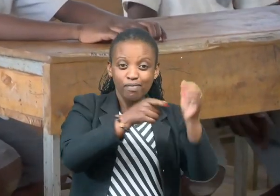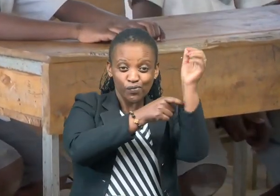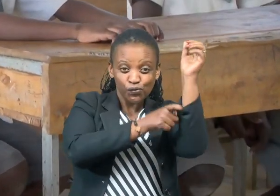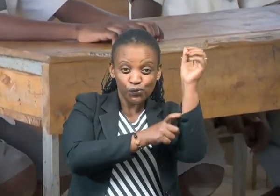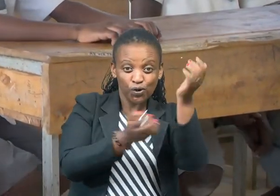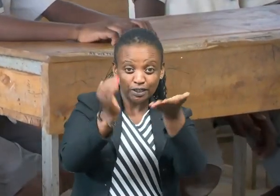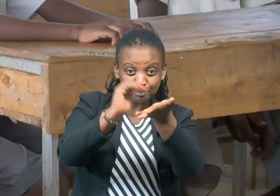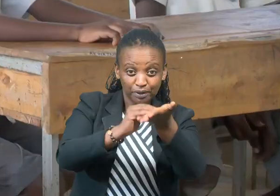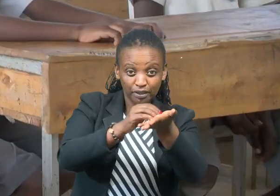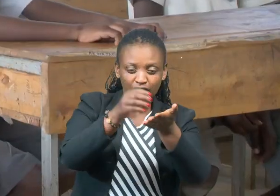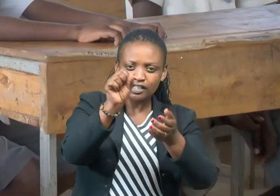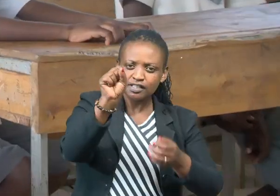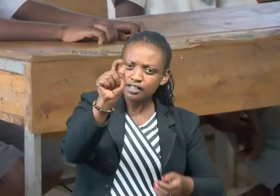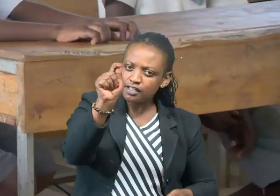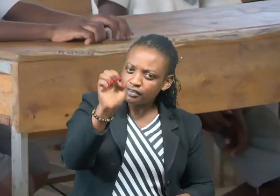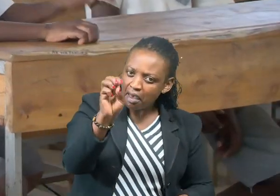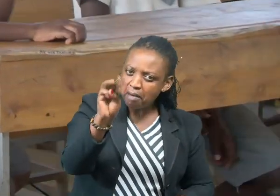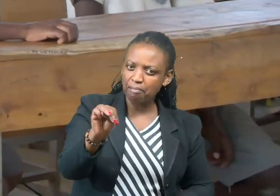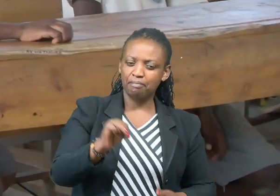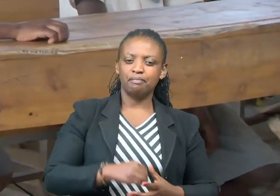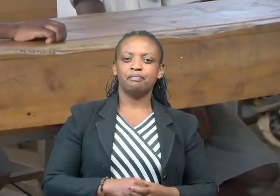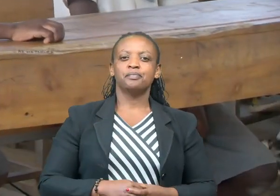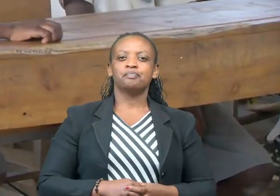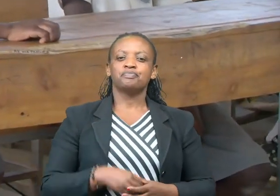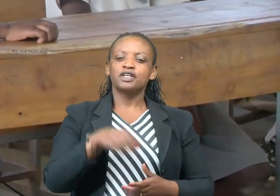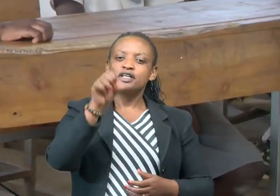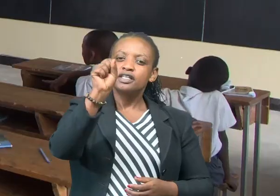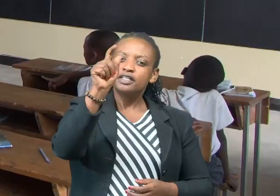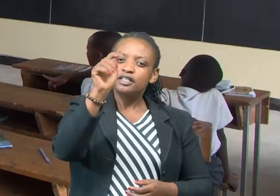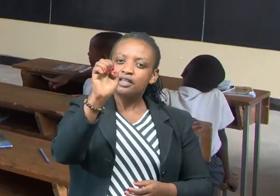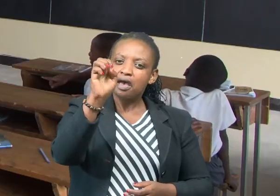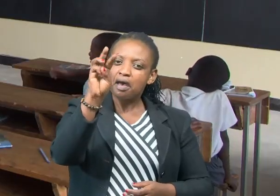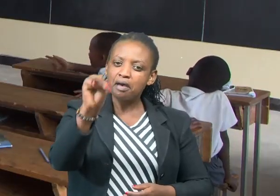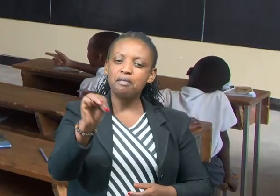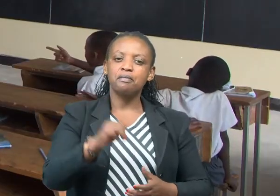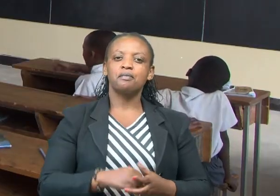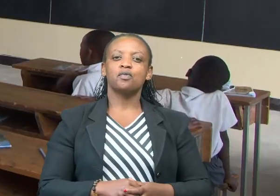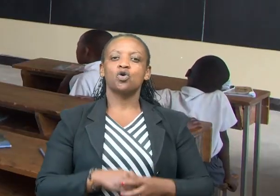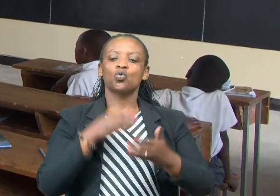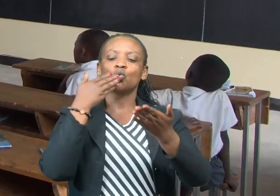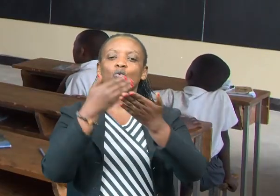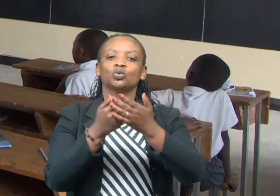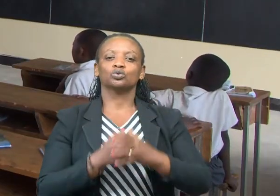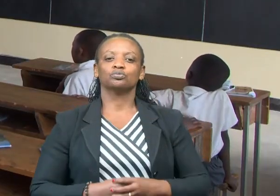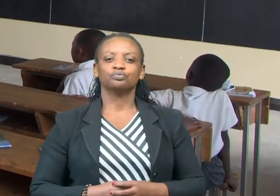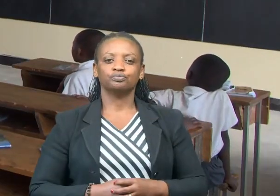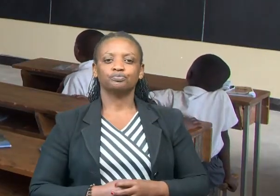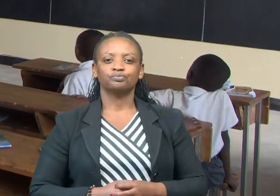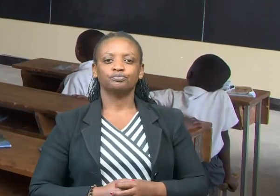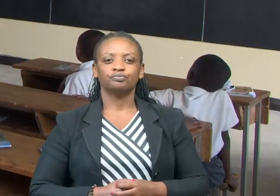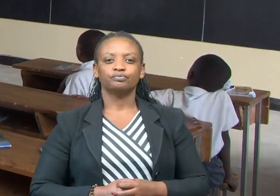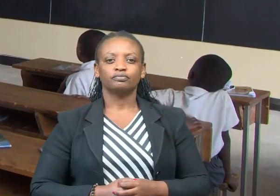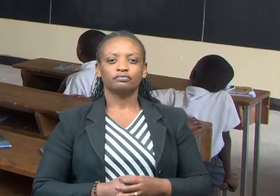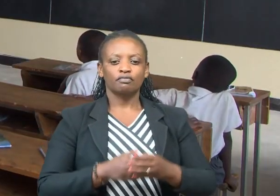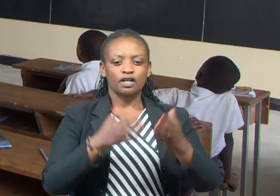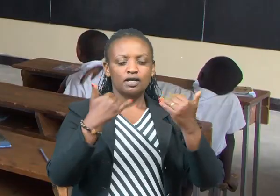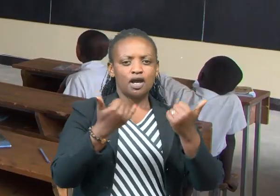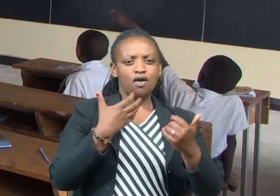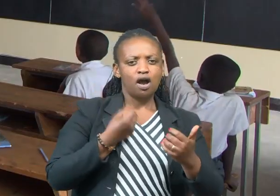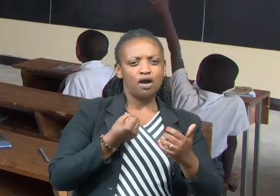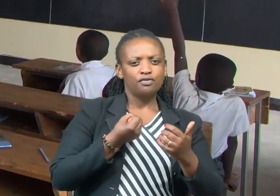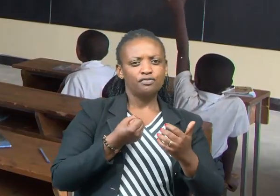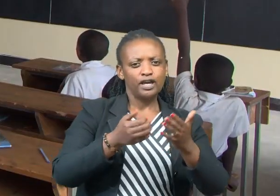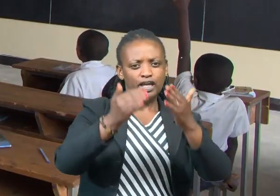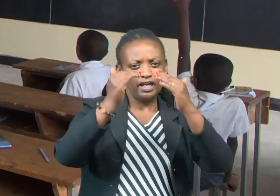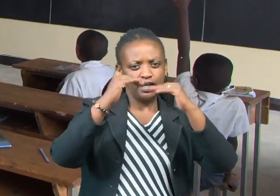that? Stem. Stem. Good. We have our next